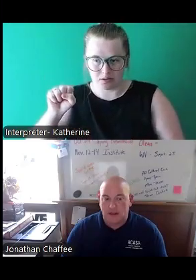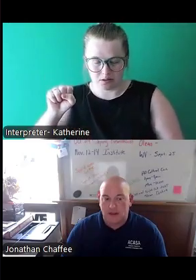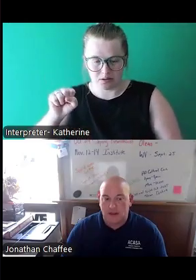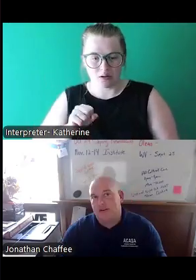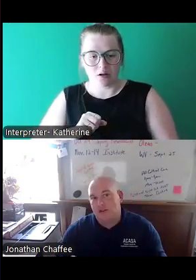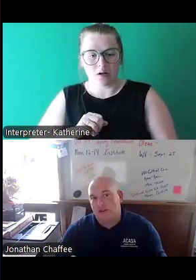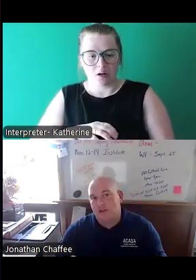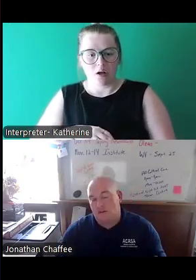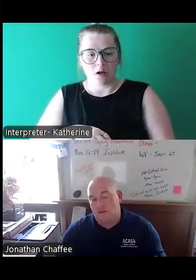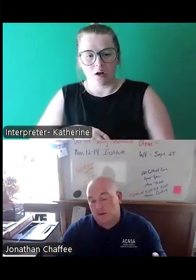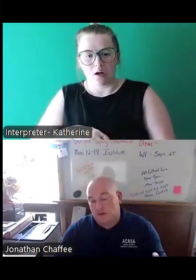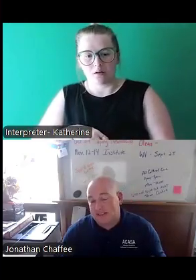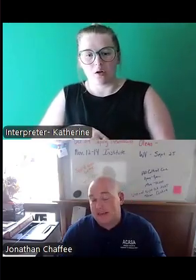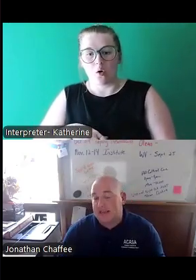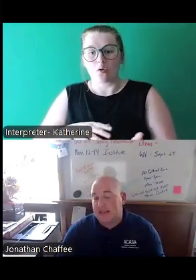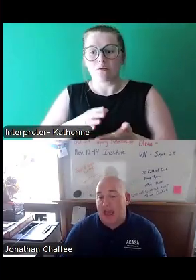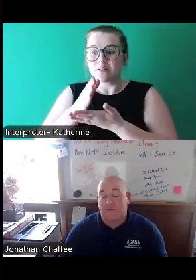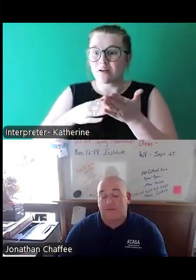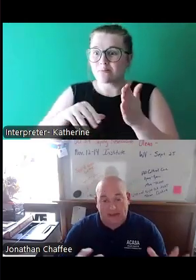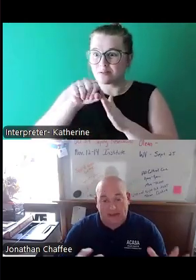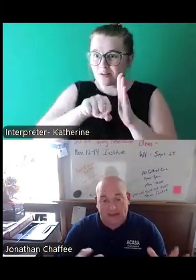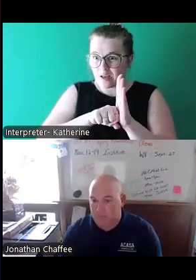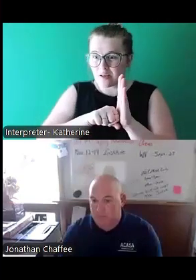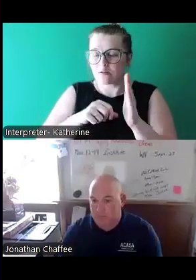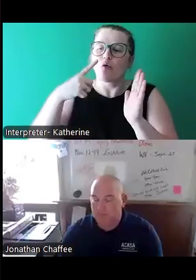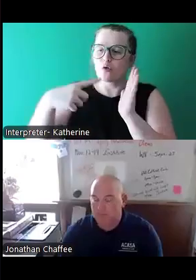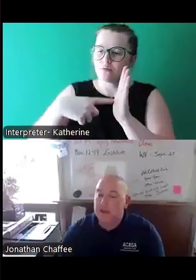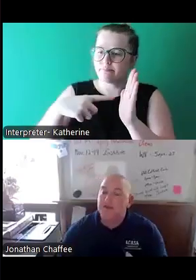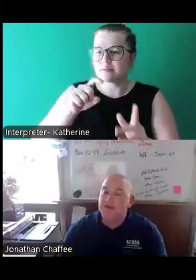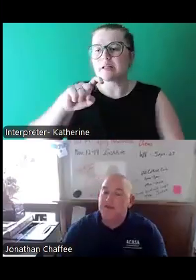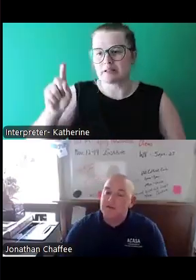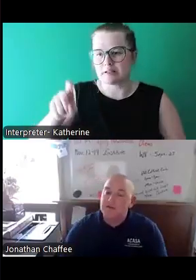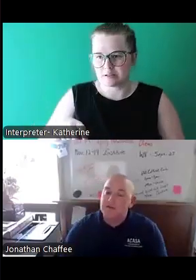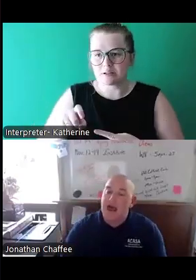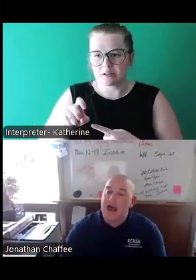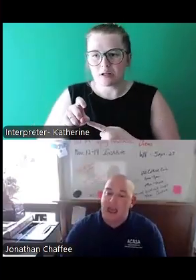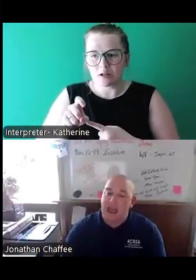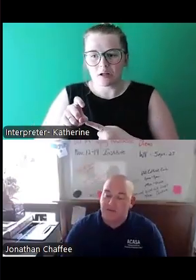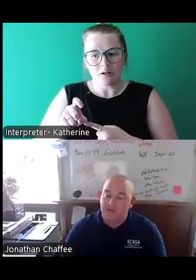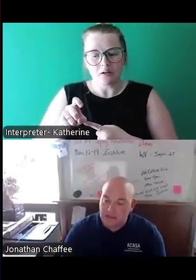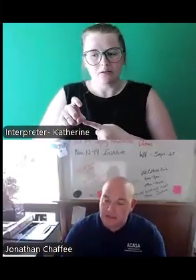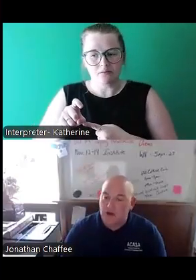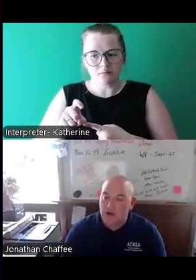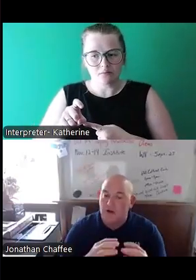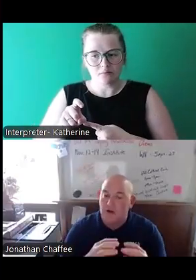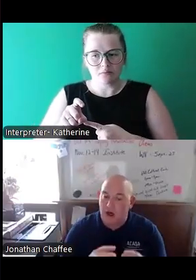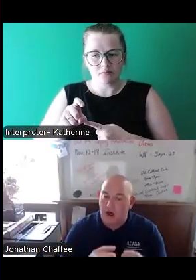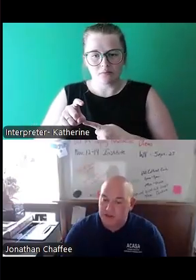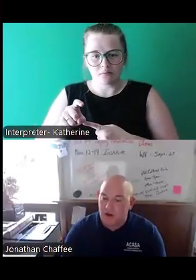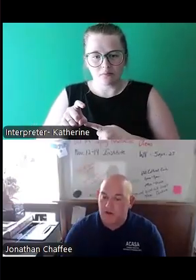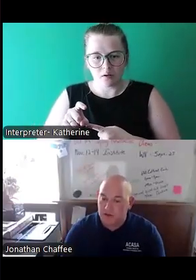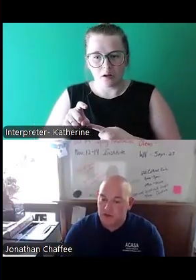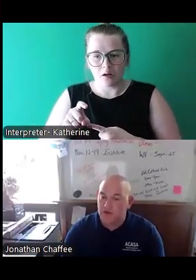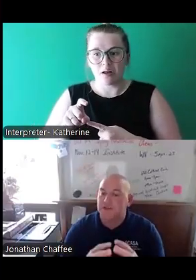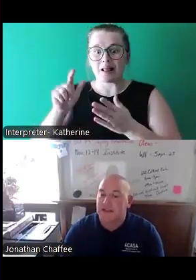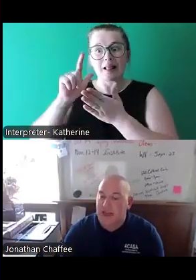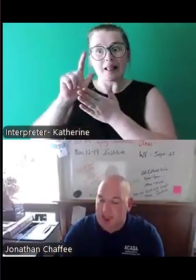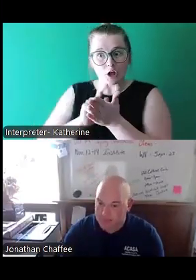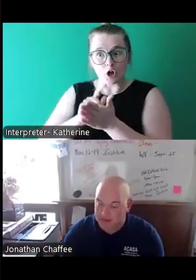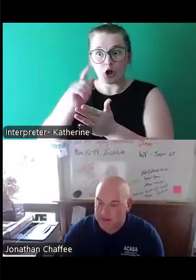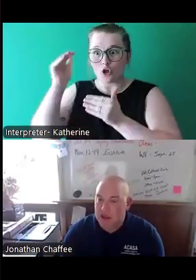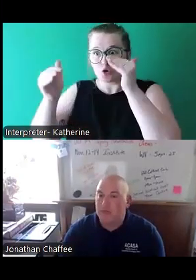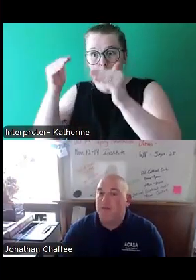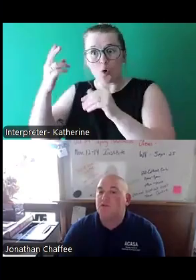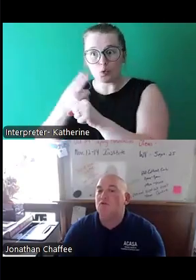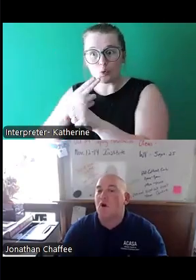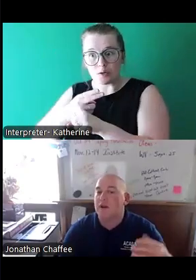And then, so for states that have, like Texas, for example, they do not have legal adult use